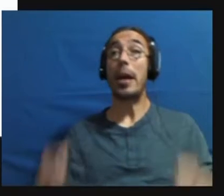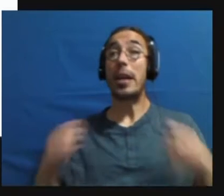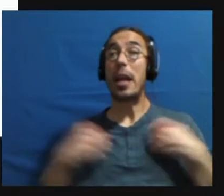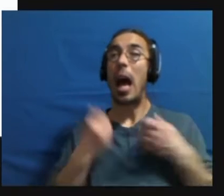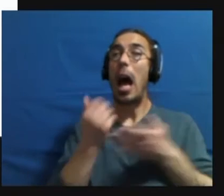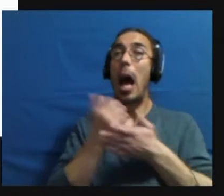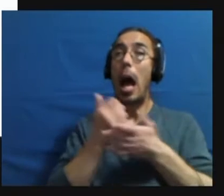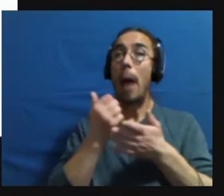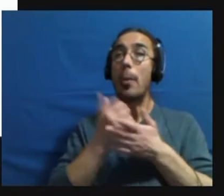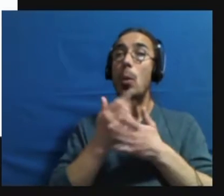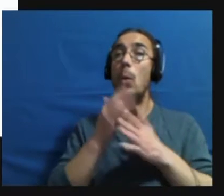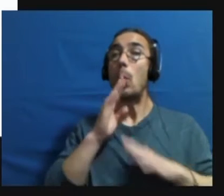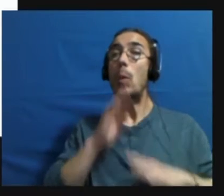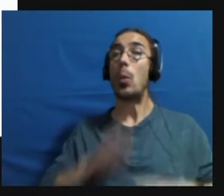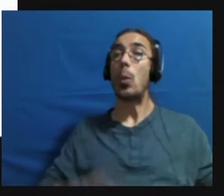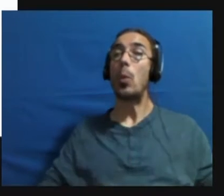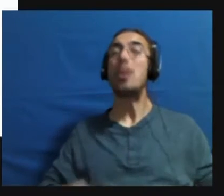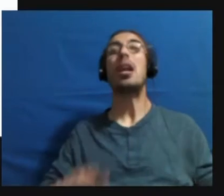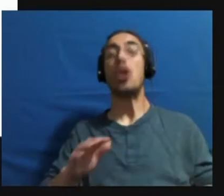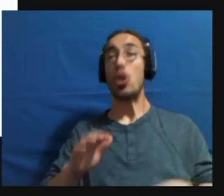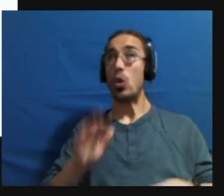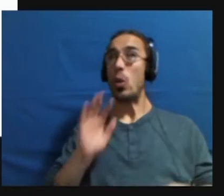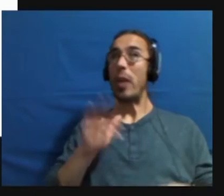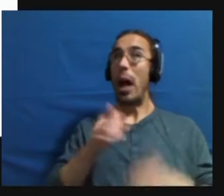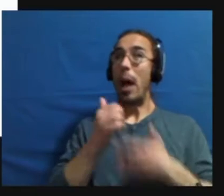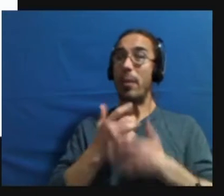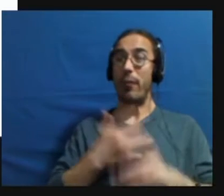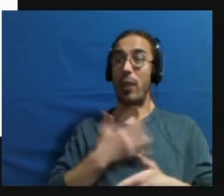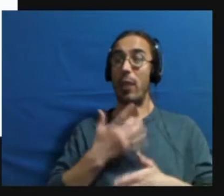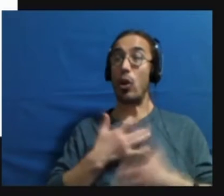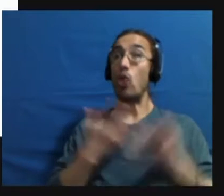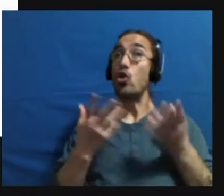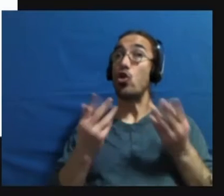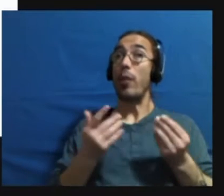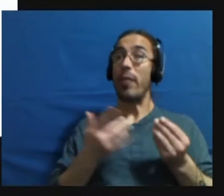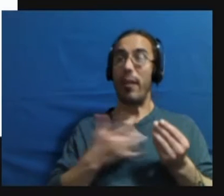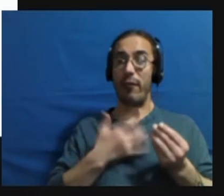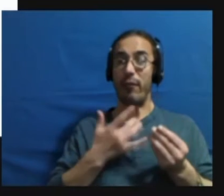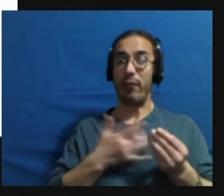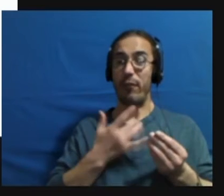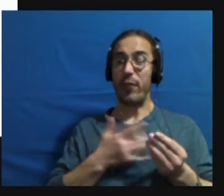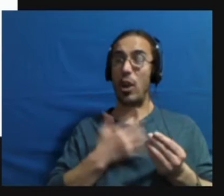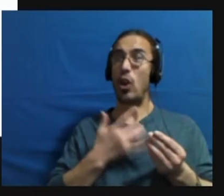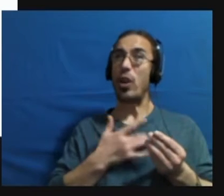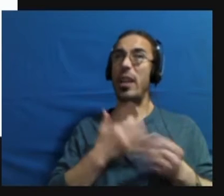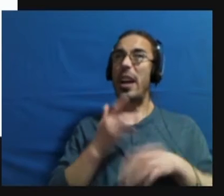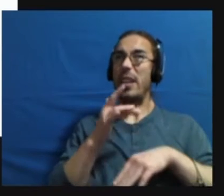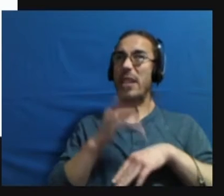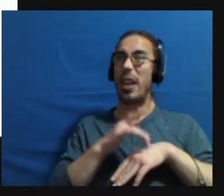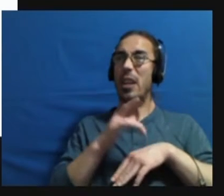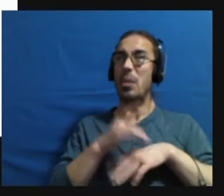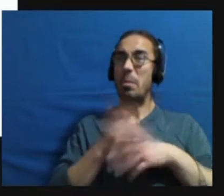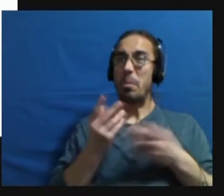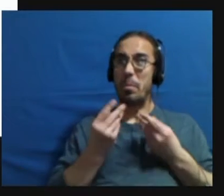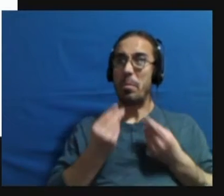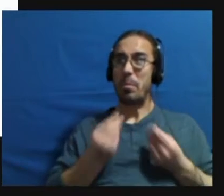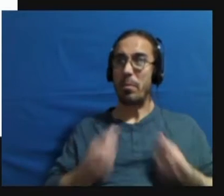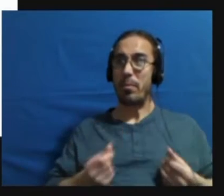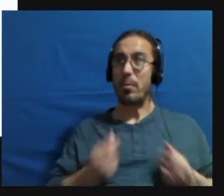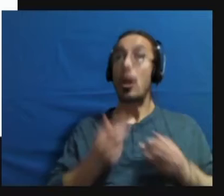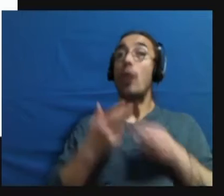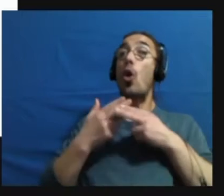and the tactile. The softness helps us tap into that sense of touch, and the weightedness helps to